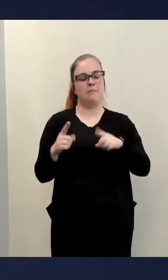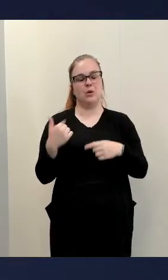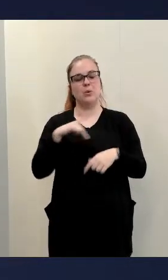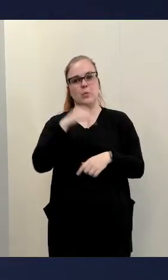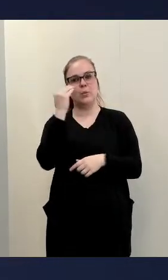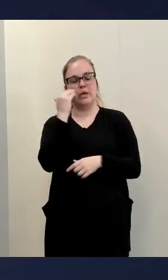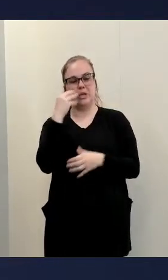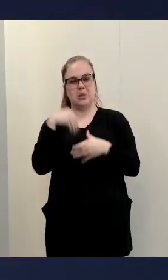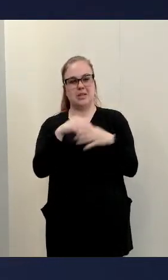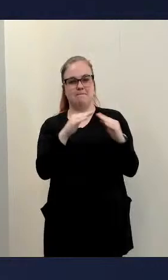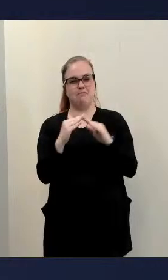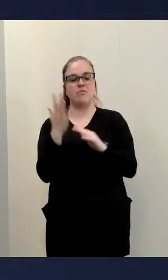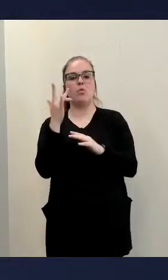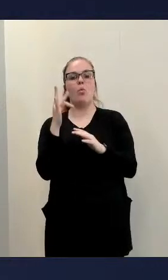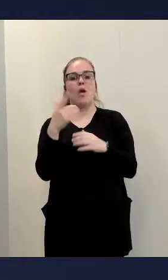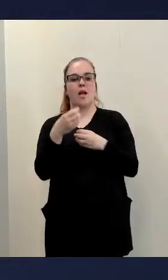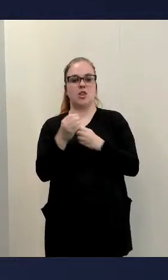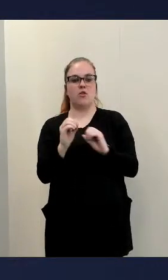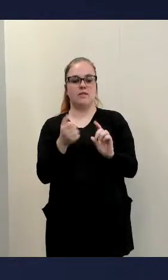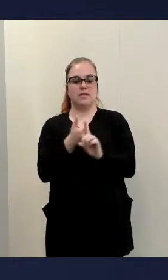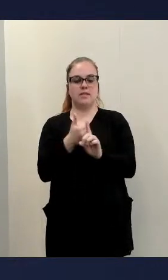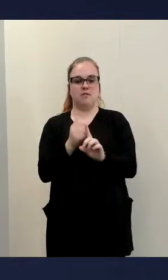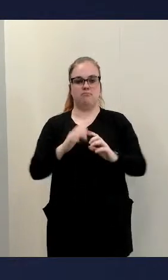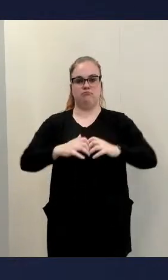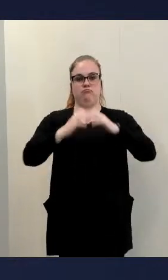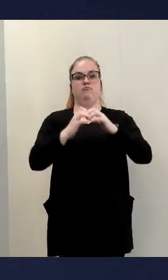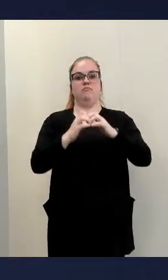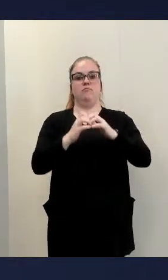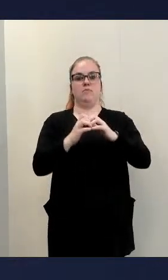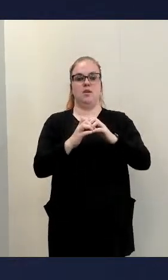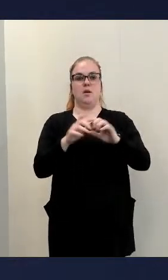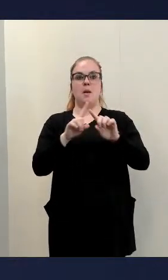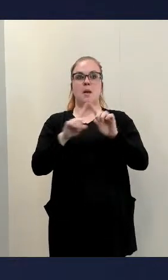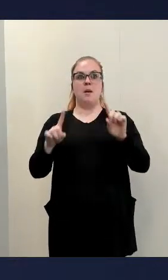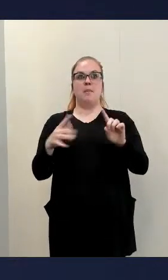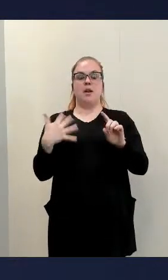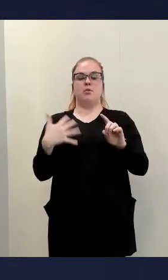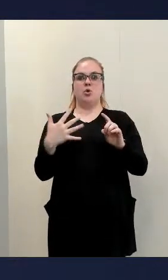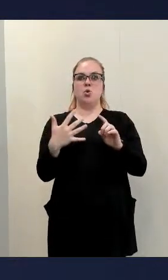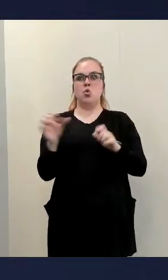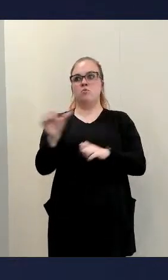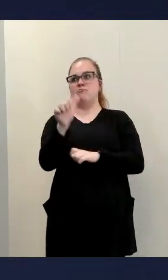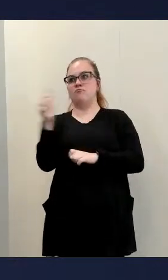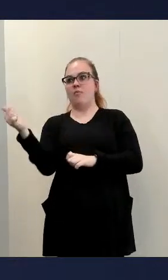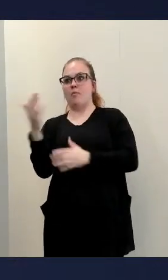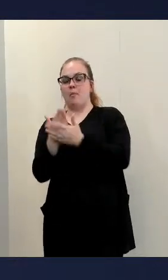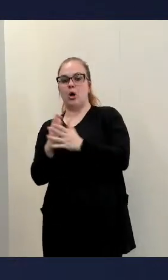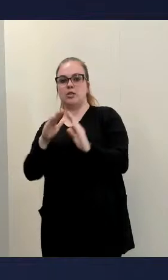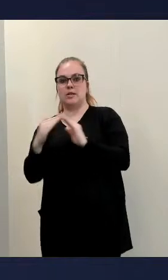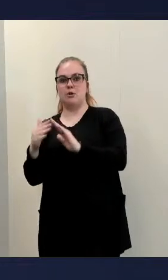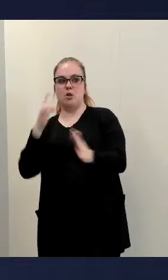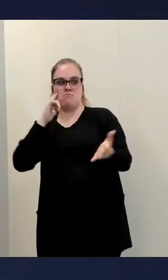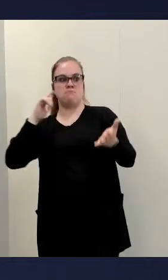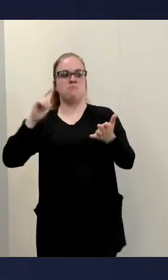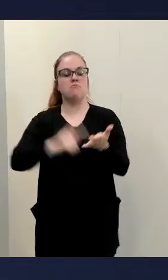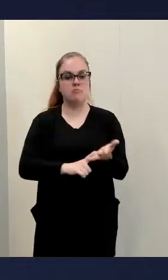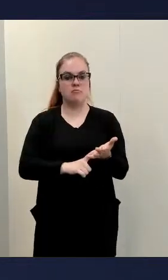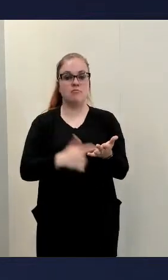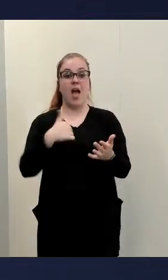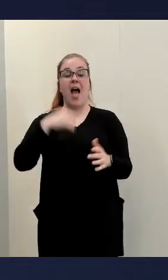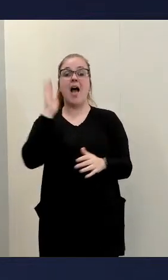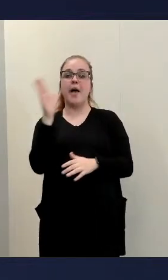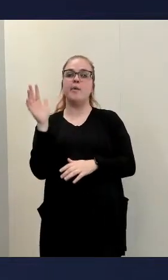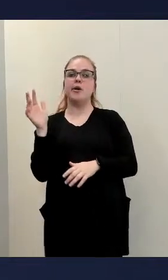in our community, and that's why the office was created. It was magnified to the rest of the community in that situation there. I mean, I would go